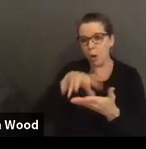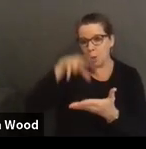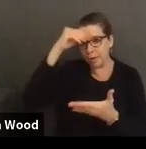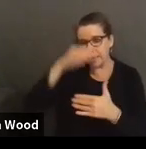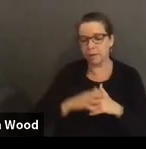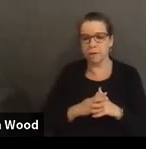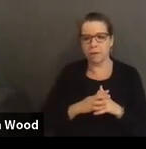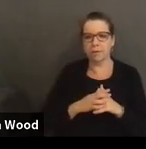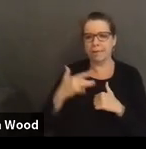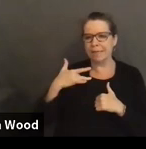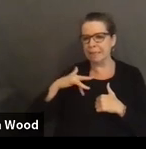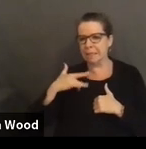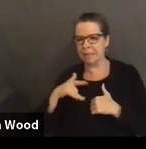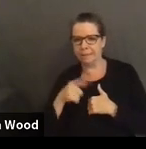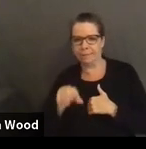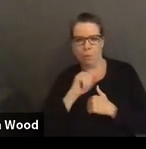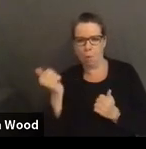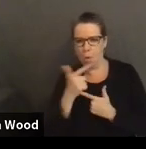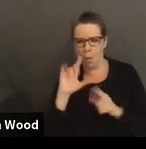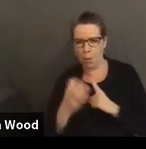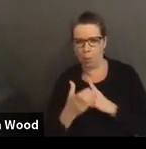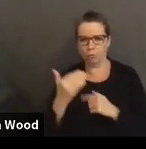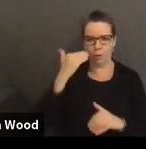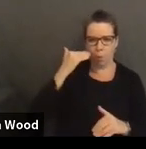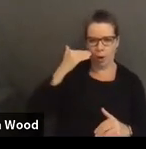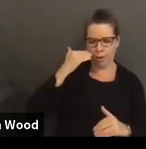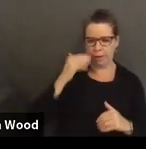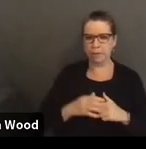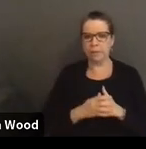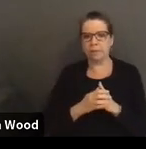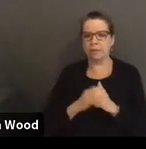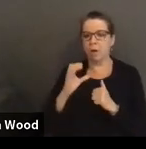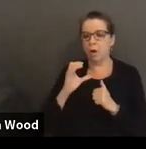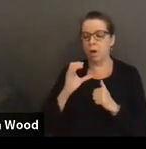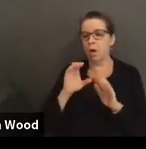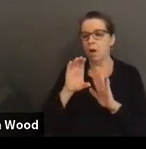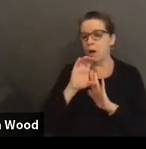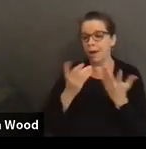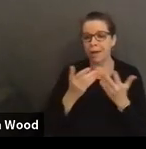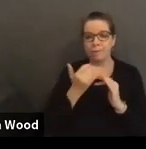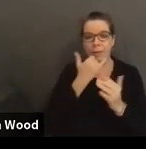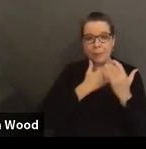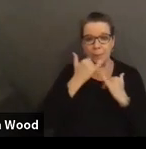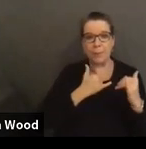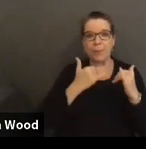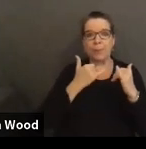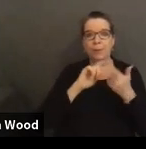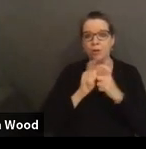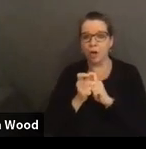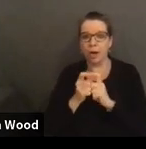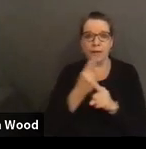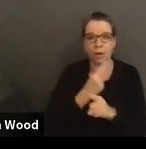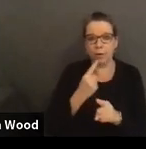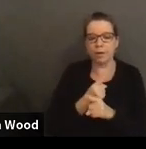for sensitivity and awareness of course errors and accuracy,